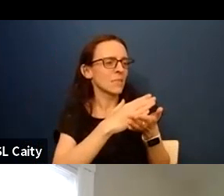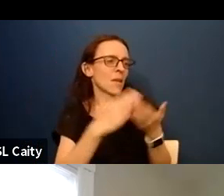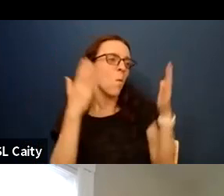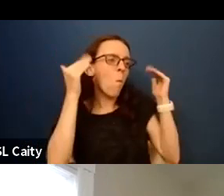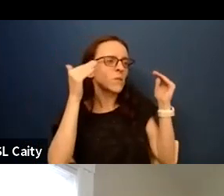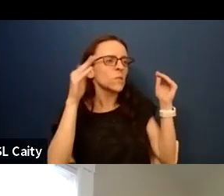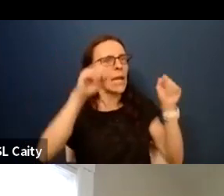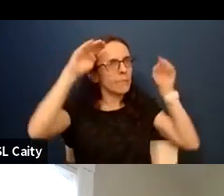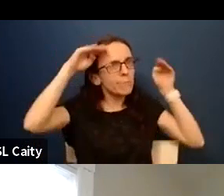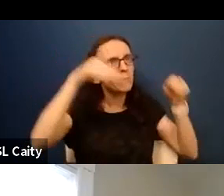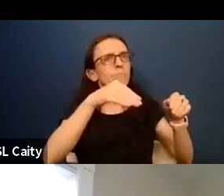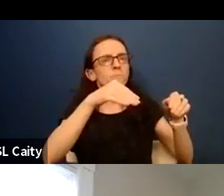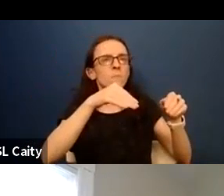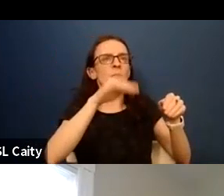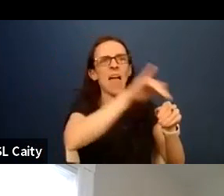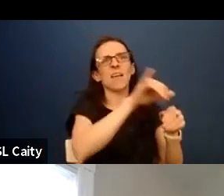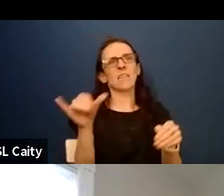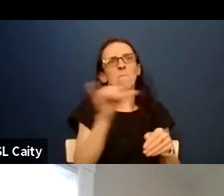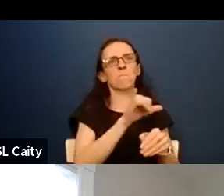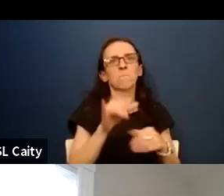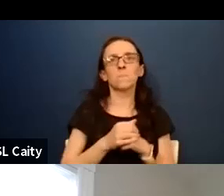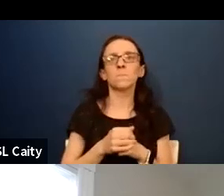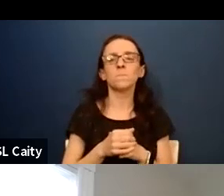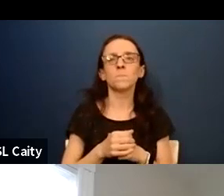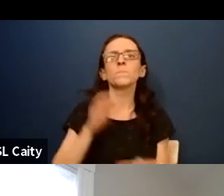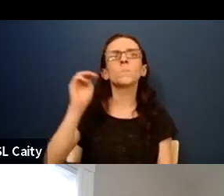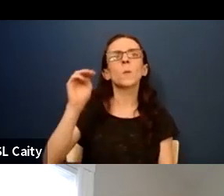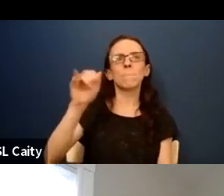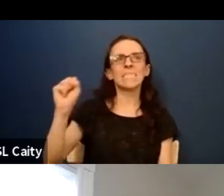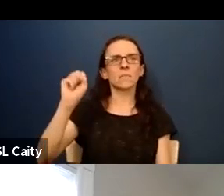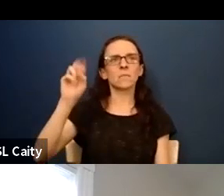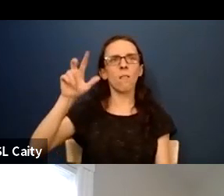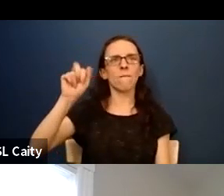this evening the same way. Okay, yep, so